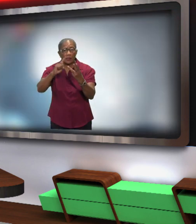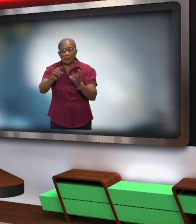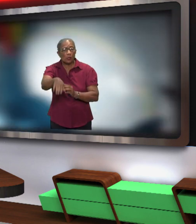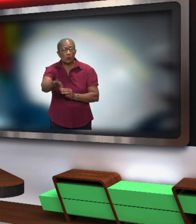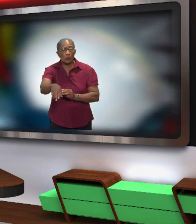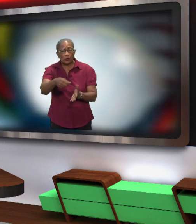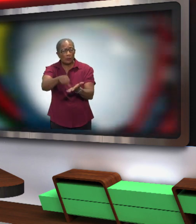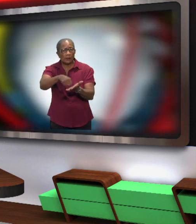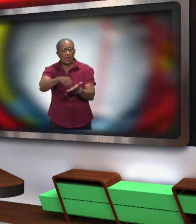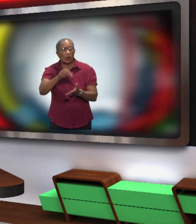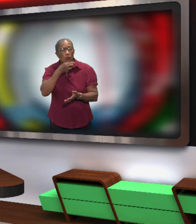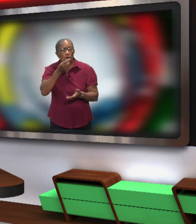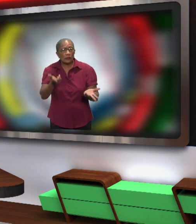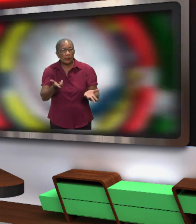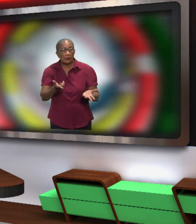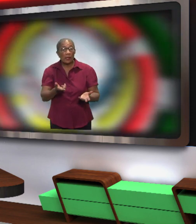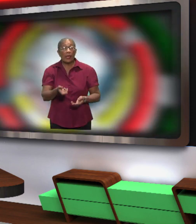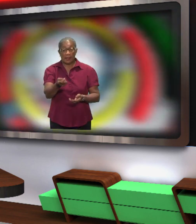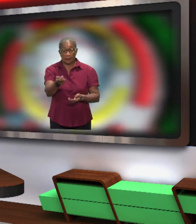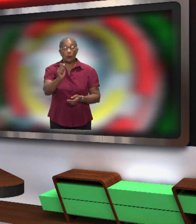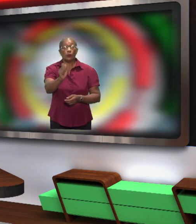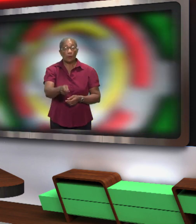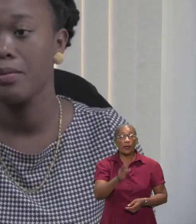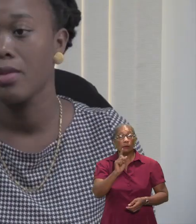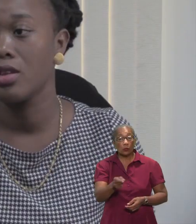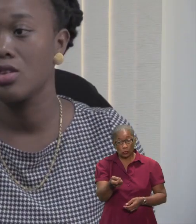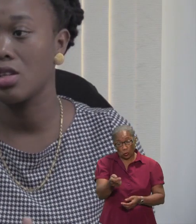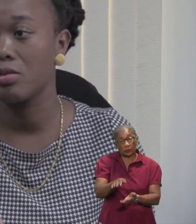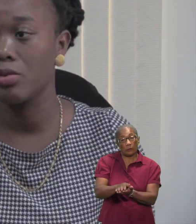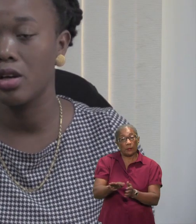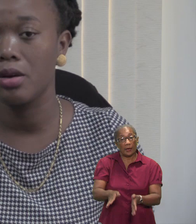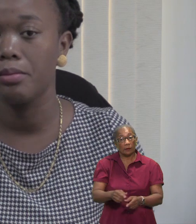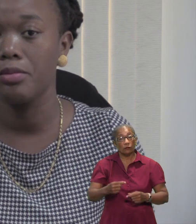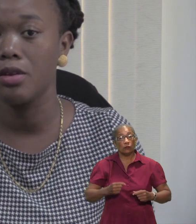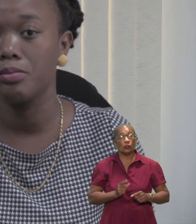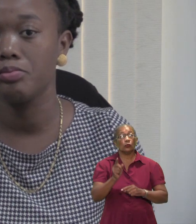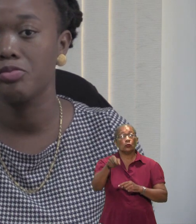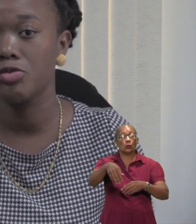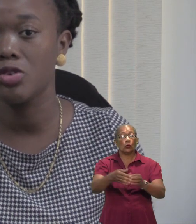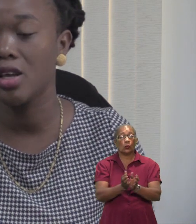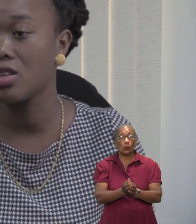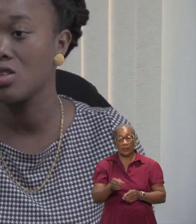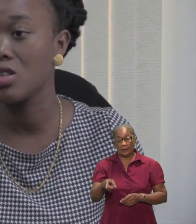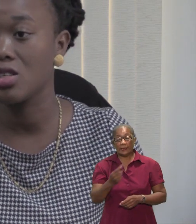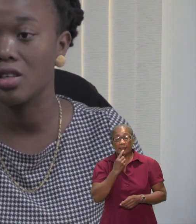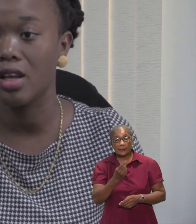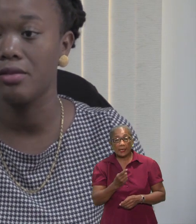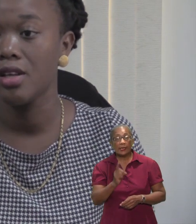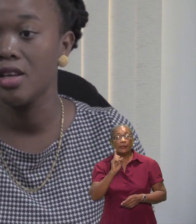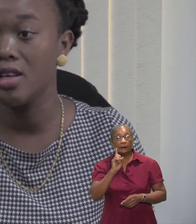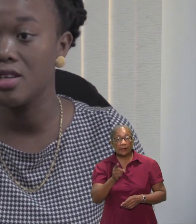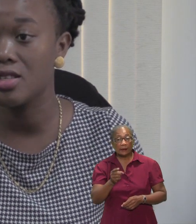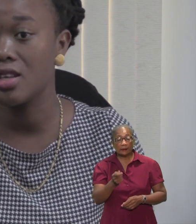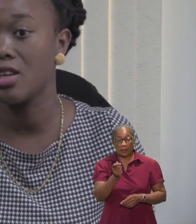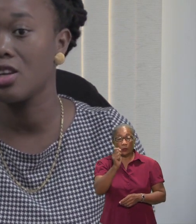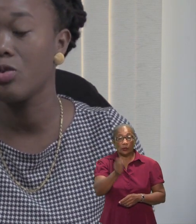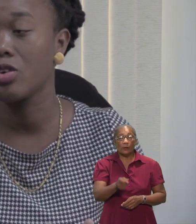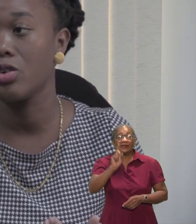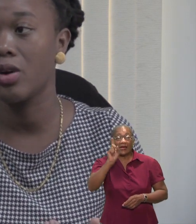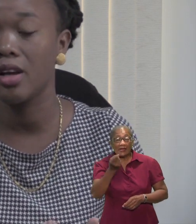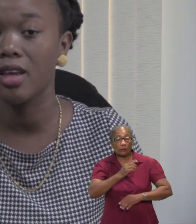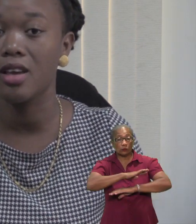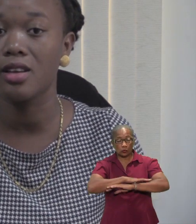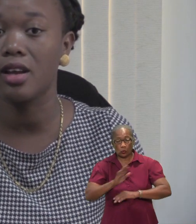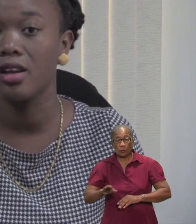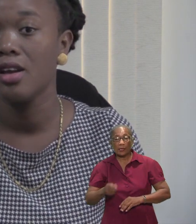have to travel with two or three buses a day. The passes must be cost-effective for the target group. Renferum emphasizes